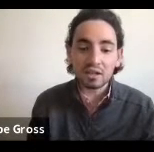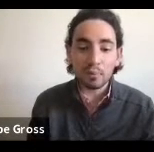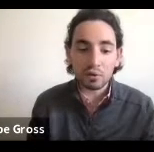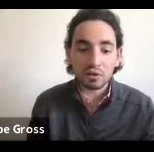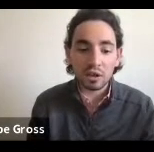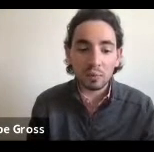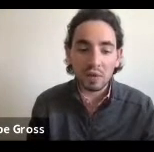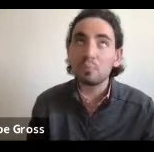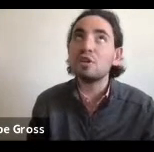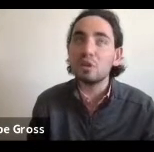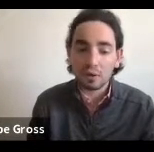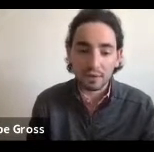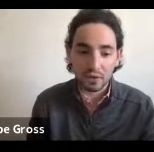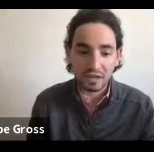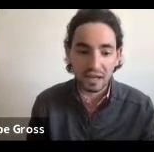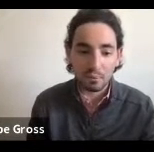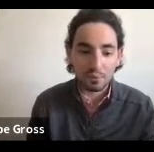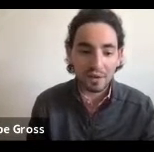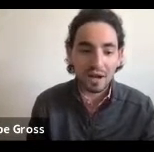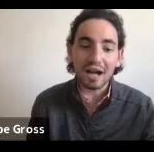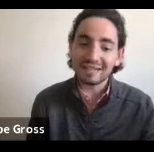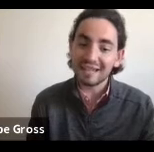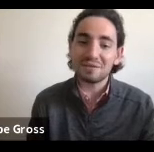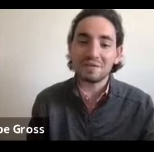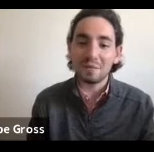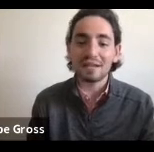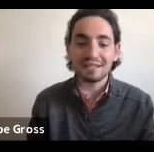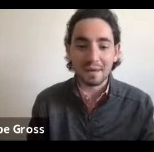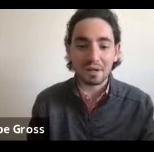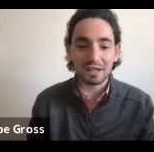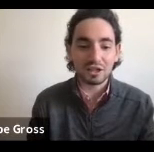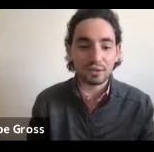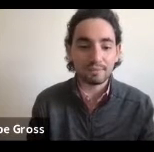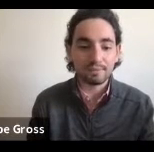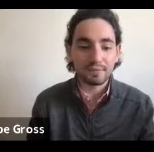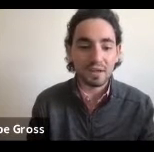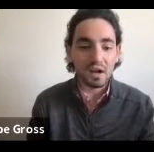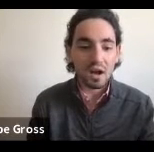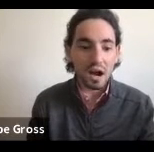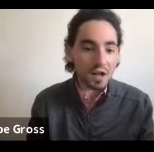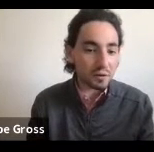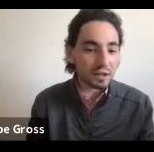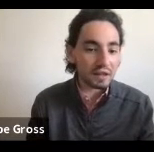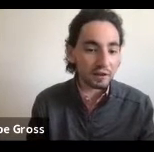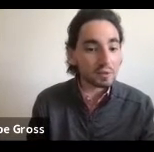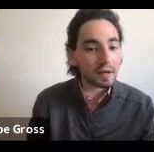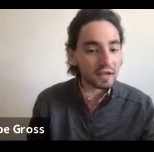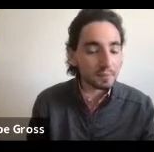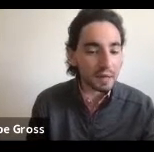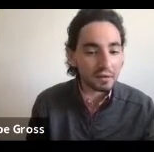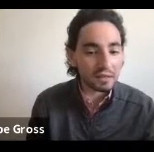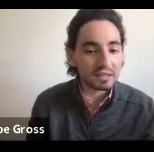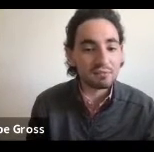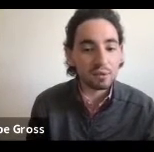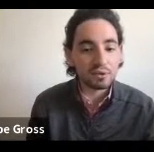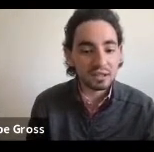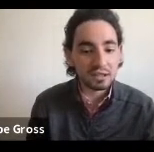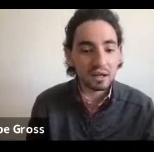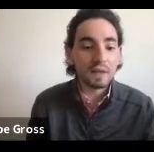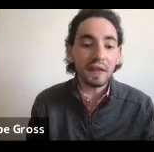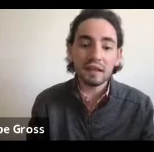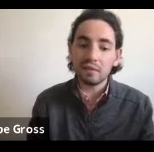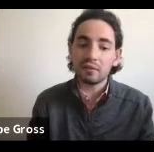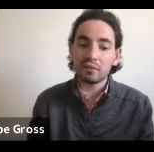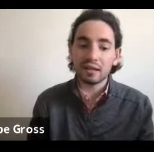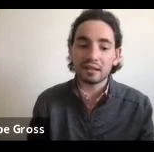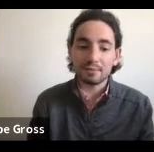us. They sent us a postcard with a beautiful stamp. I saved it for my stamp collection. I wrote a letter to my grandparents,